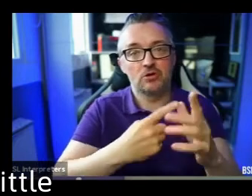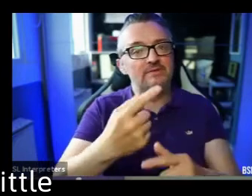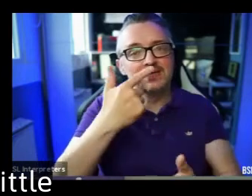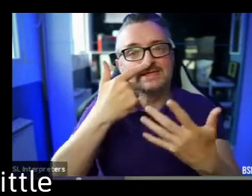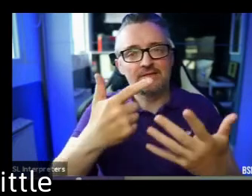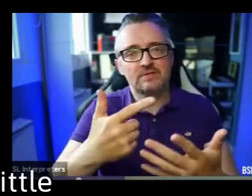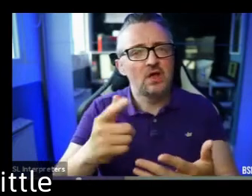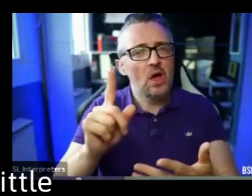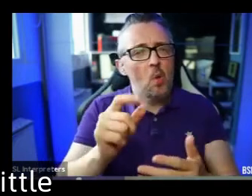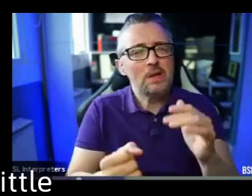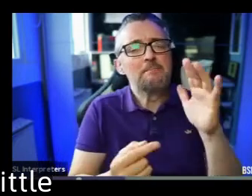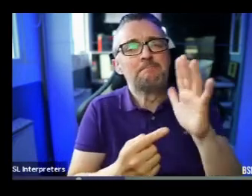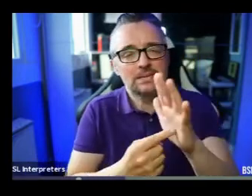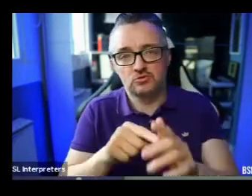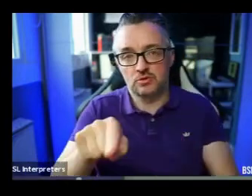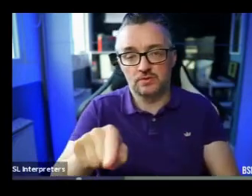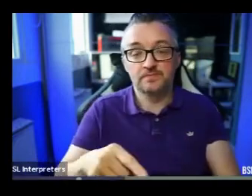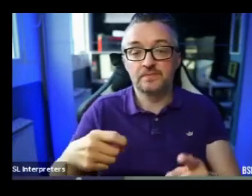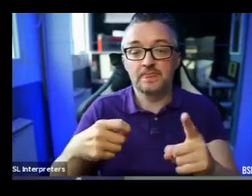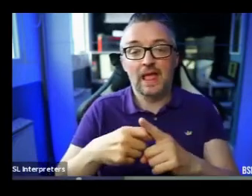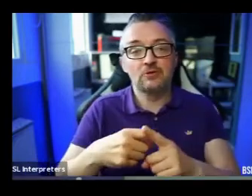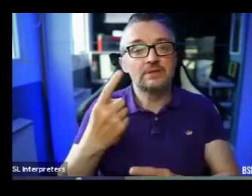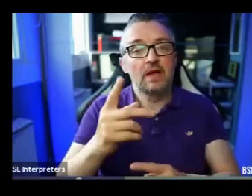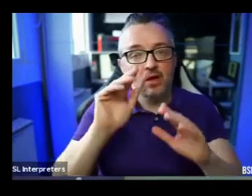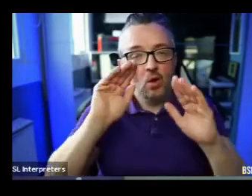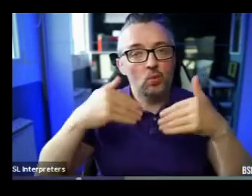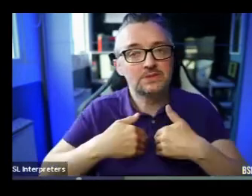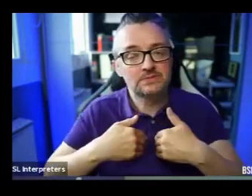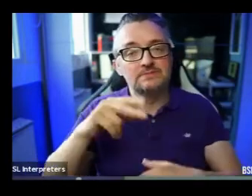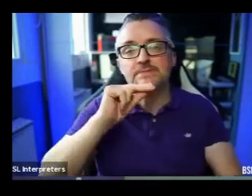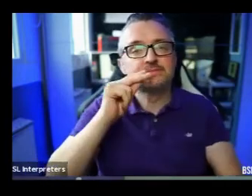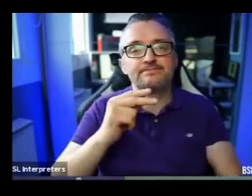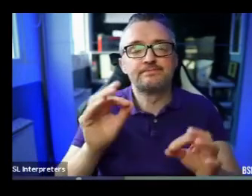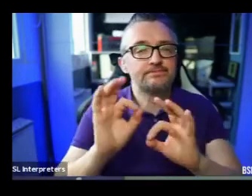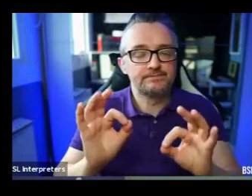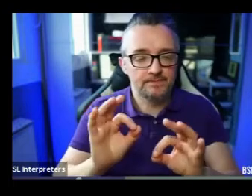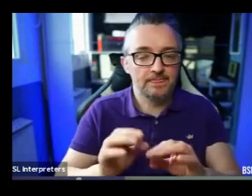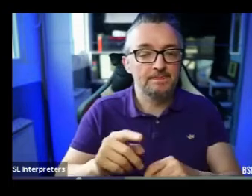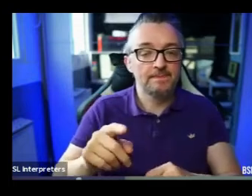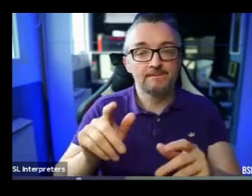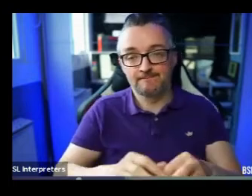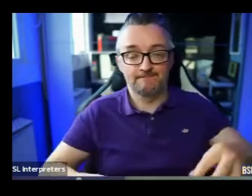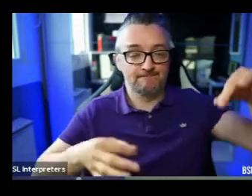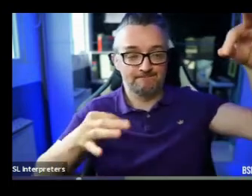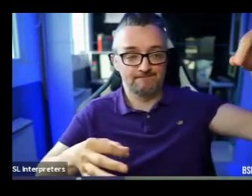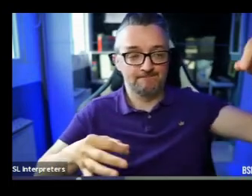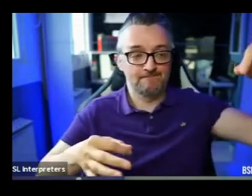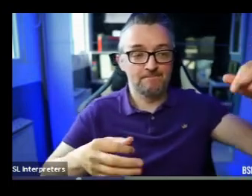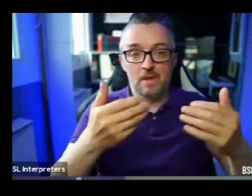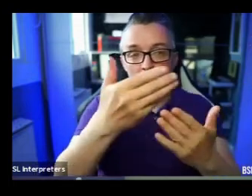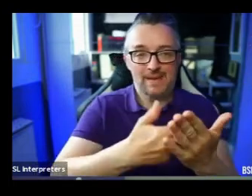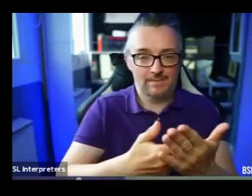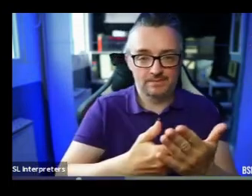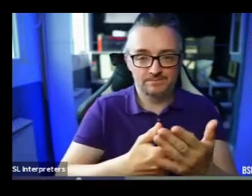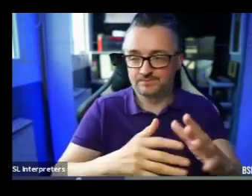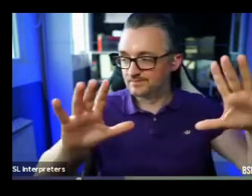7 years old, what matters to her. And Kendra has autism and she doesn't speak. So Jen pulled out a piece